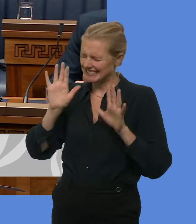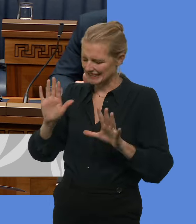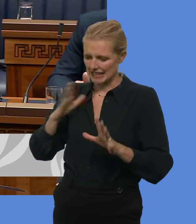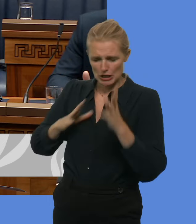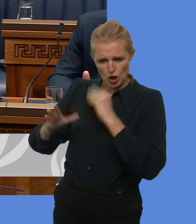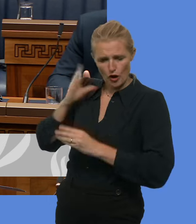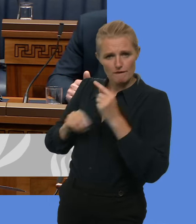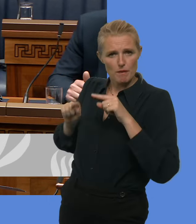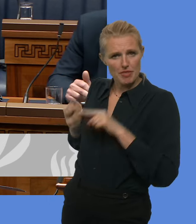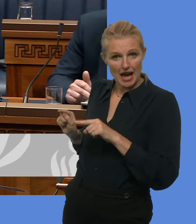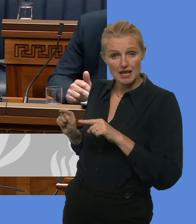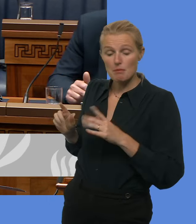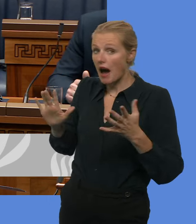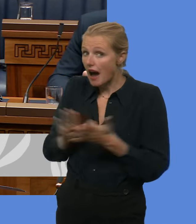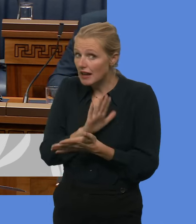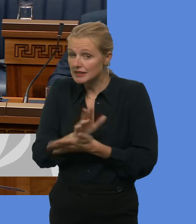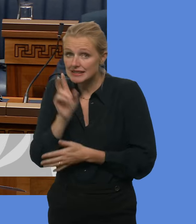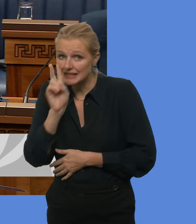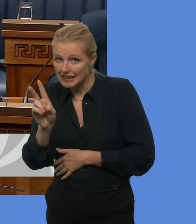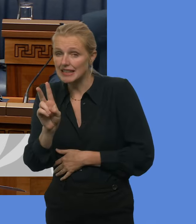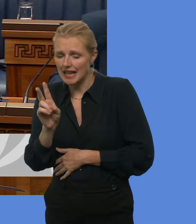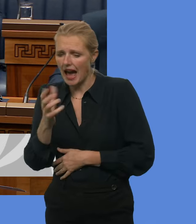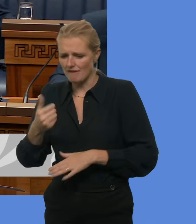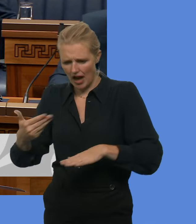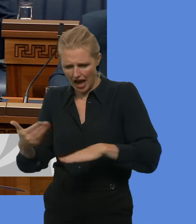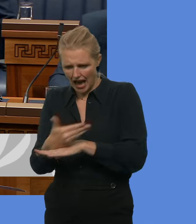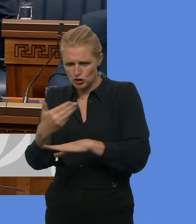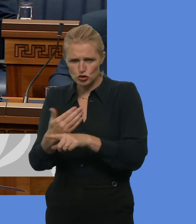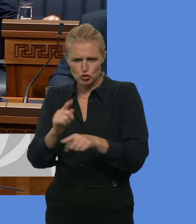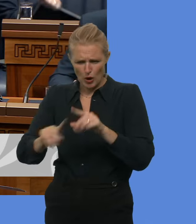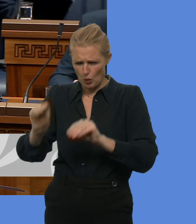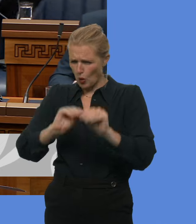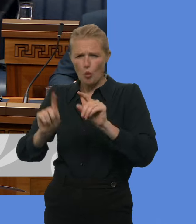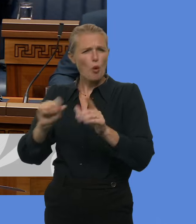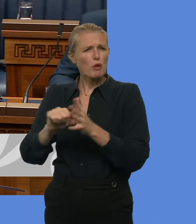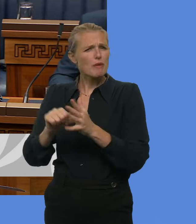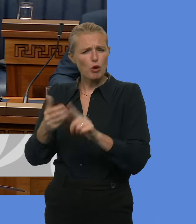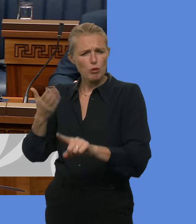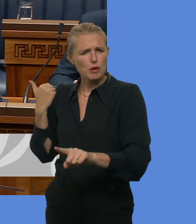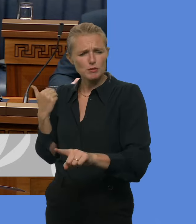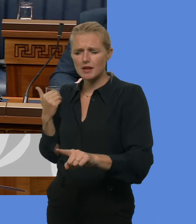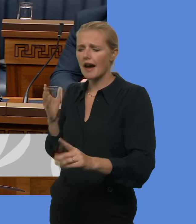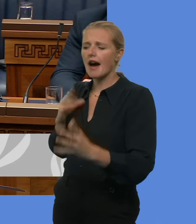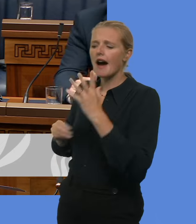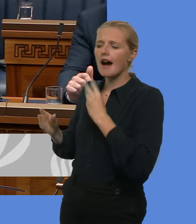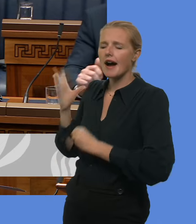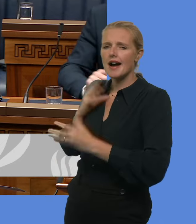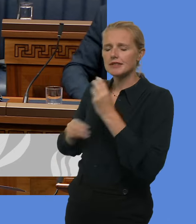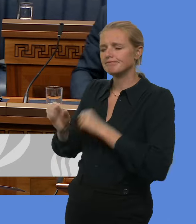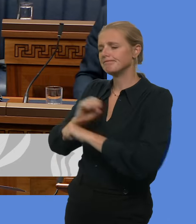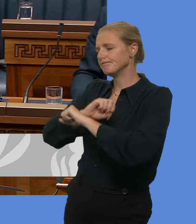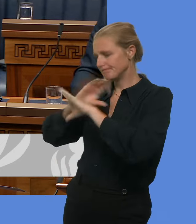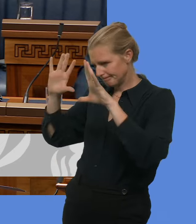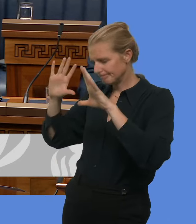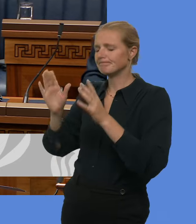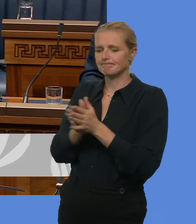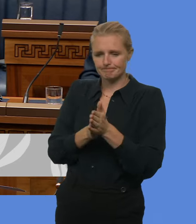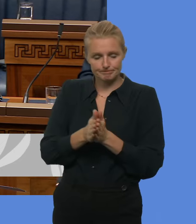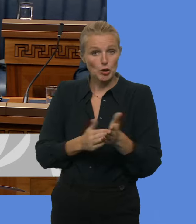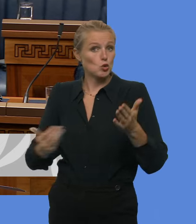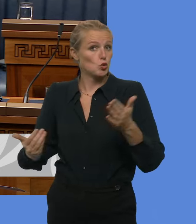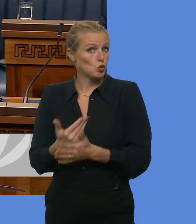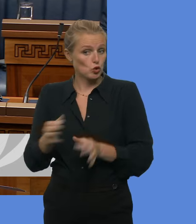of actions now taking place in terms of identifying the problems and ensuring that as we move forward with the new ISNI strategy, as is often